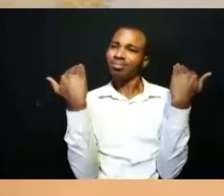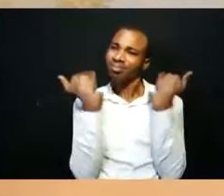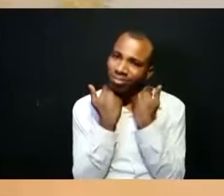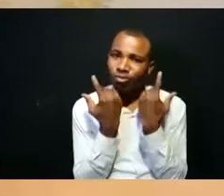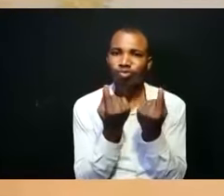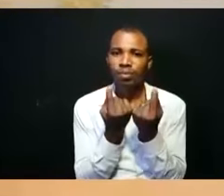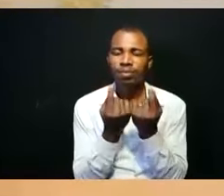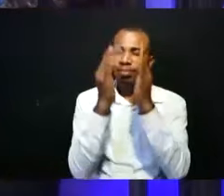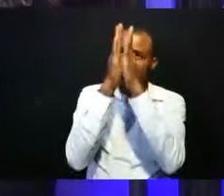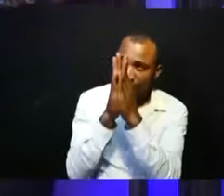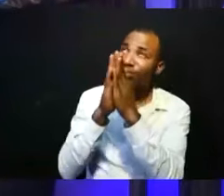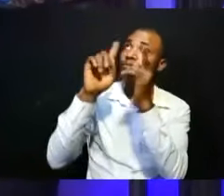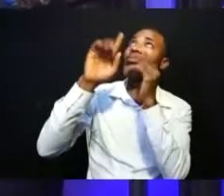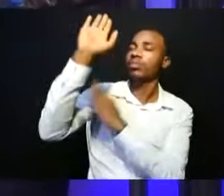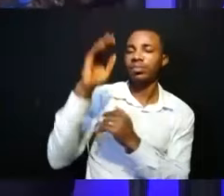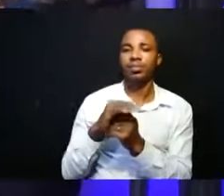prayer.